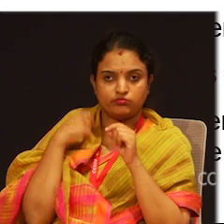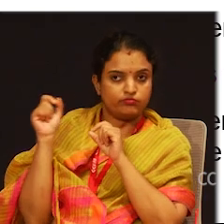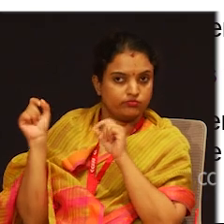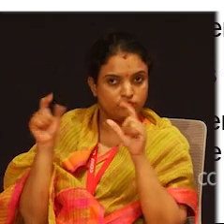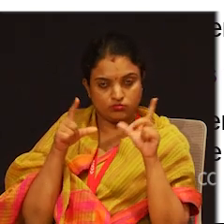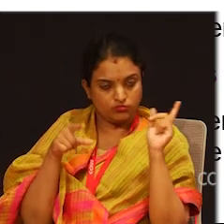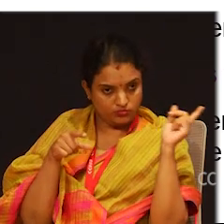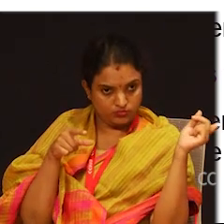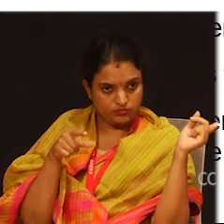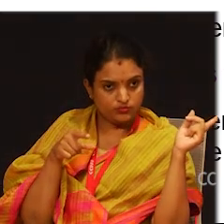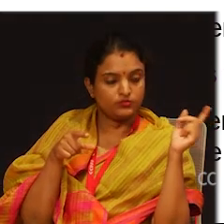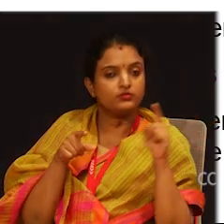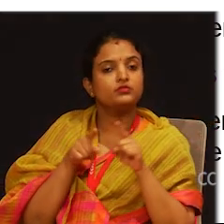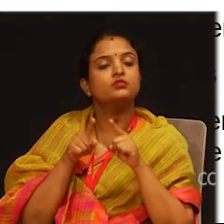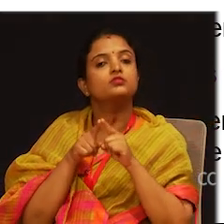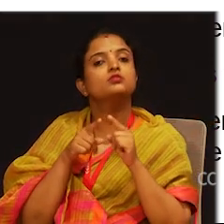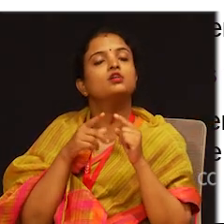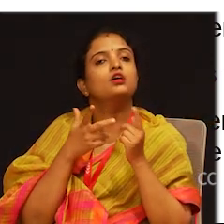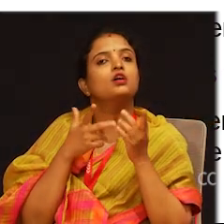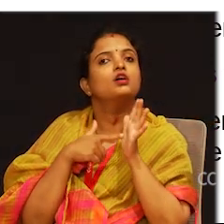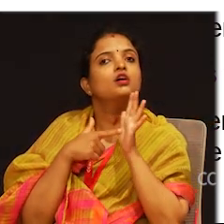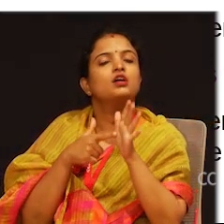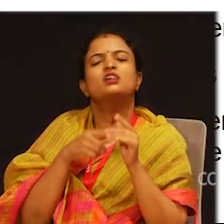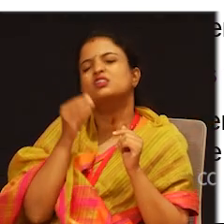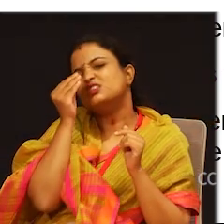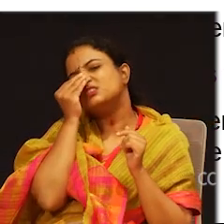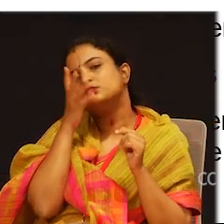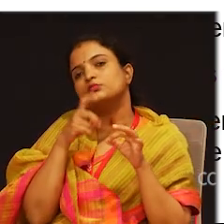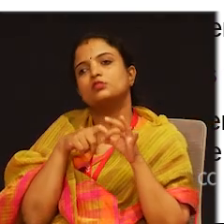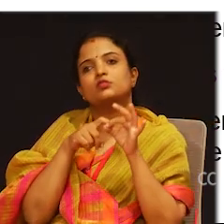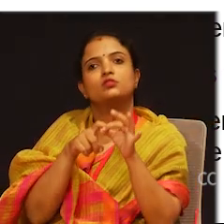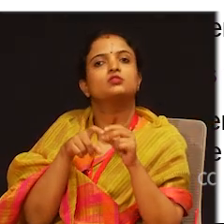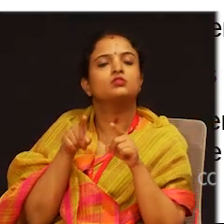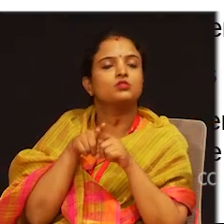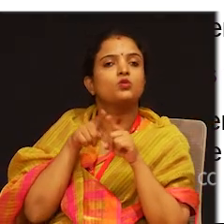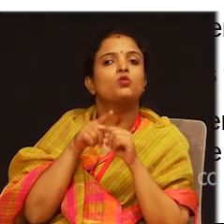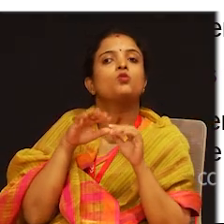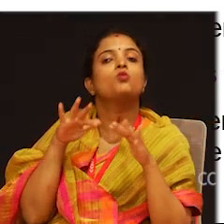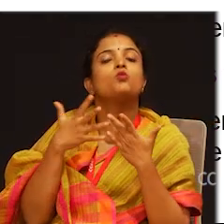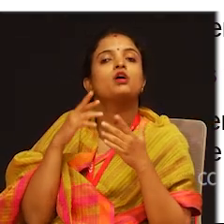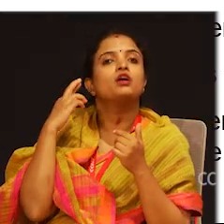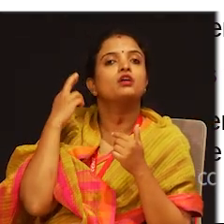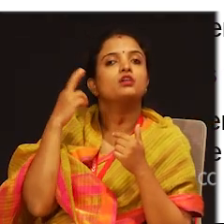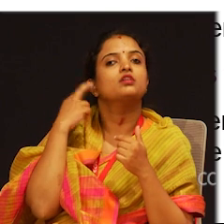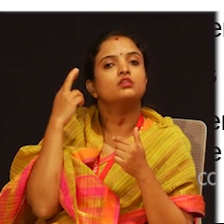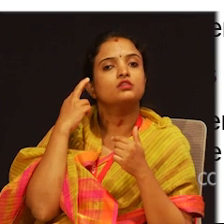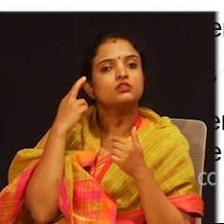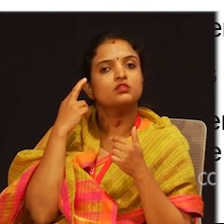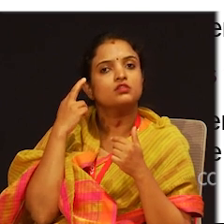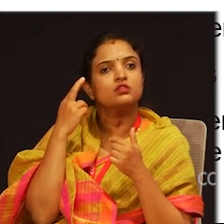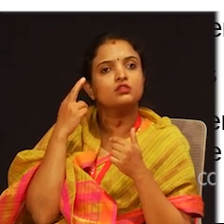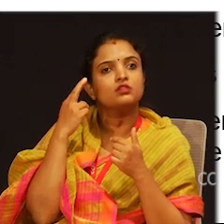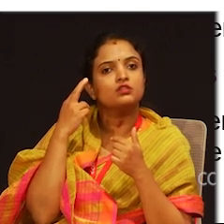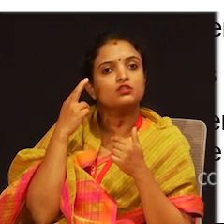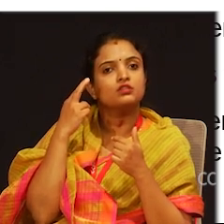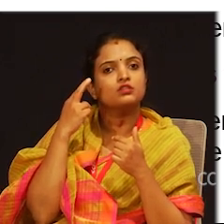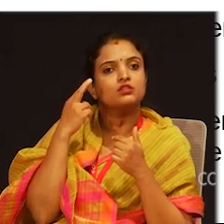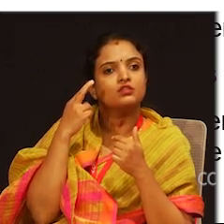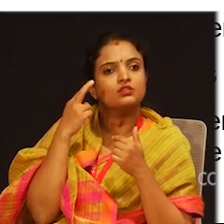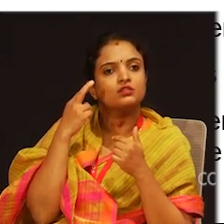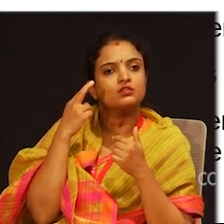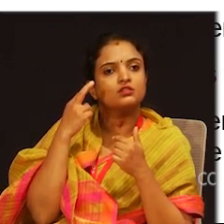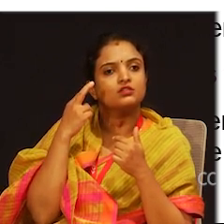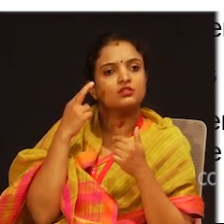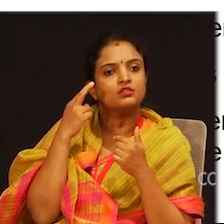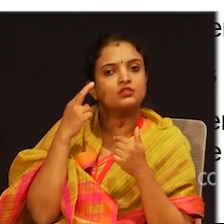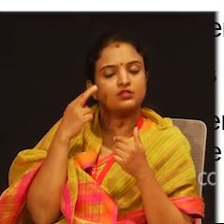slide, which says the simple question of why inclusive education. When I